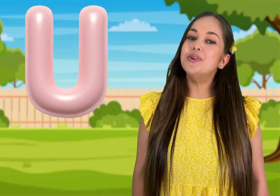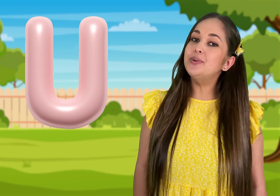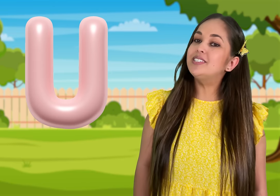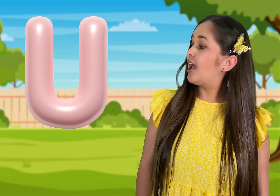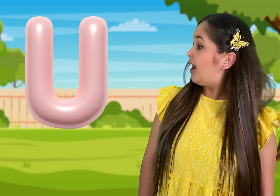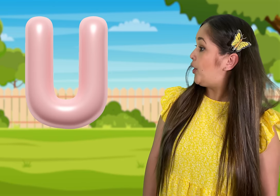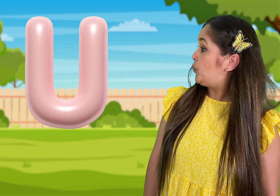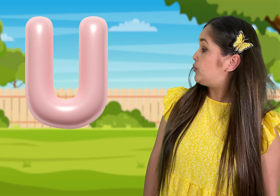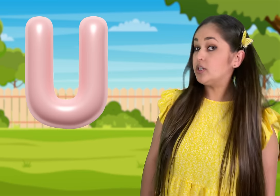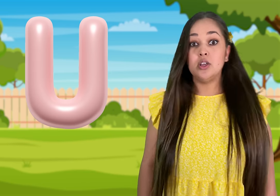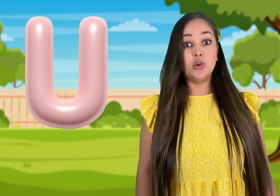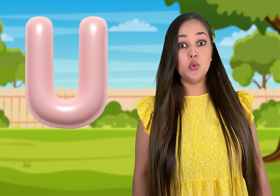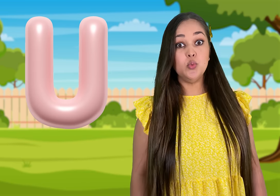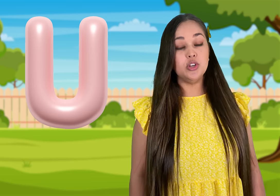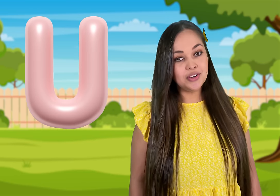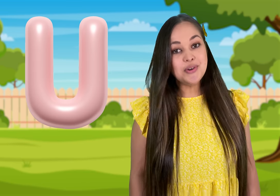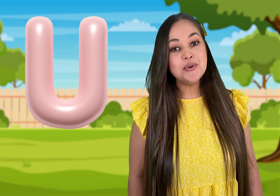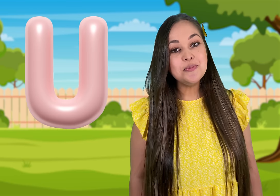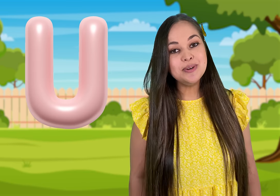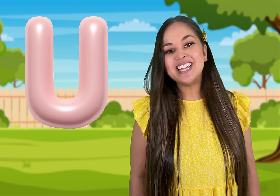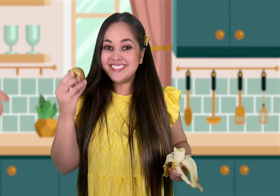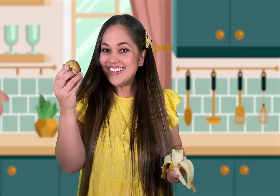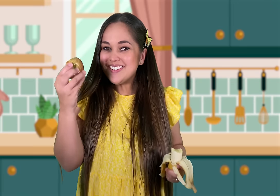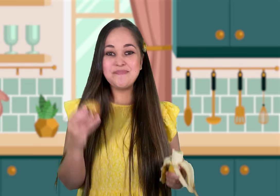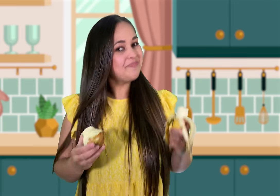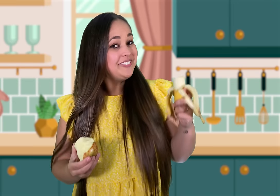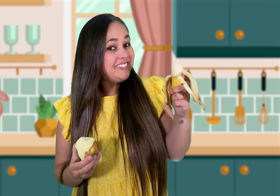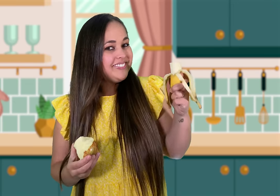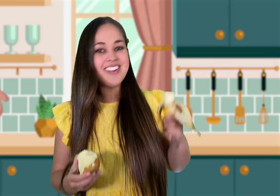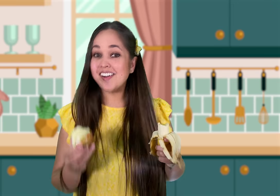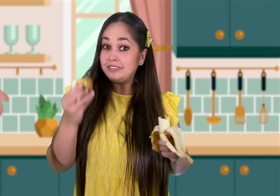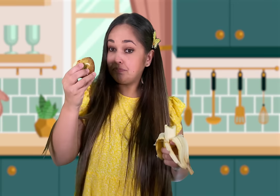to eat, eat, eat apples and